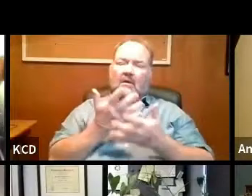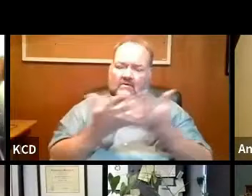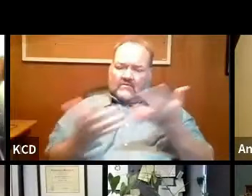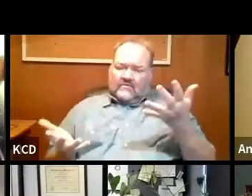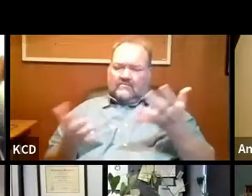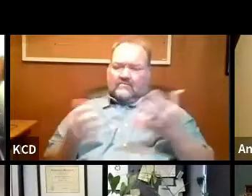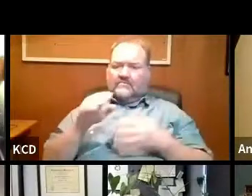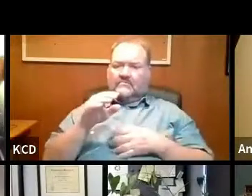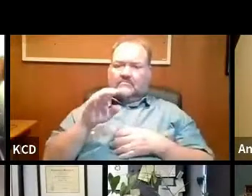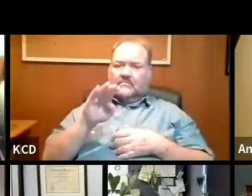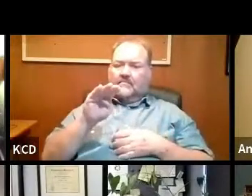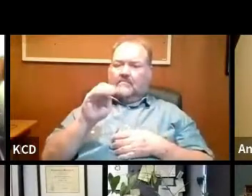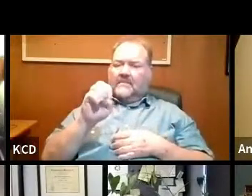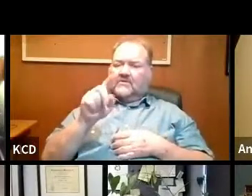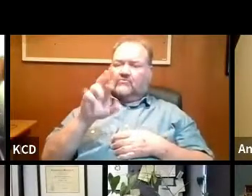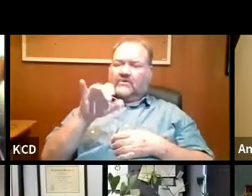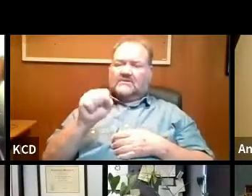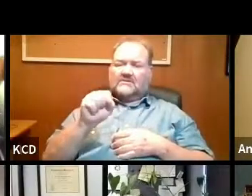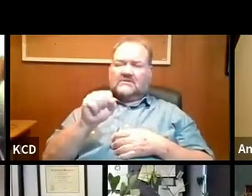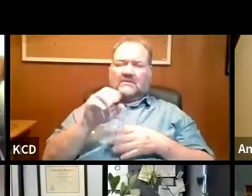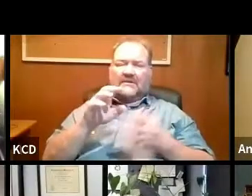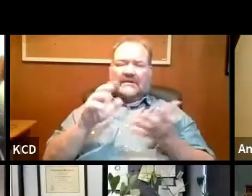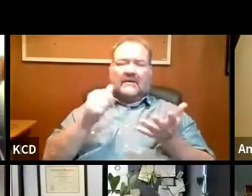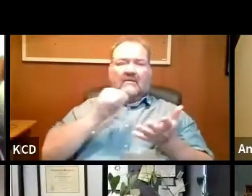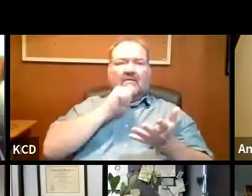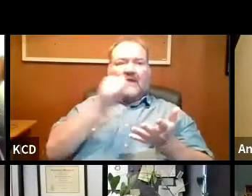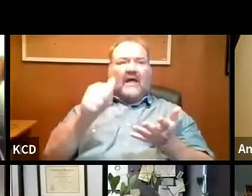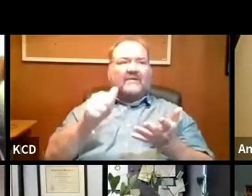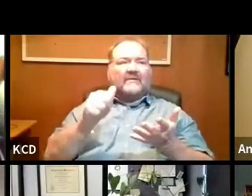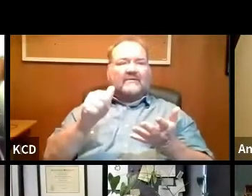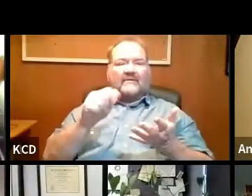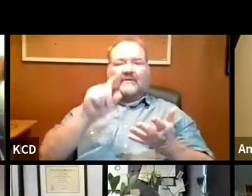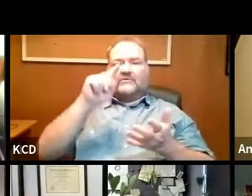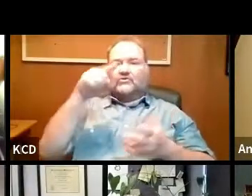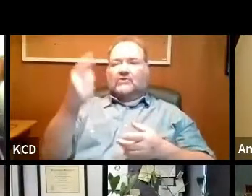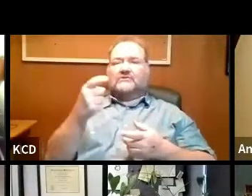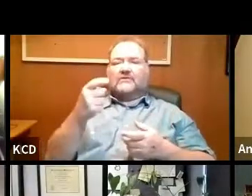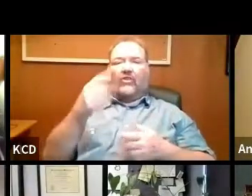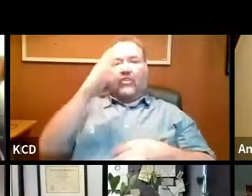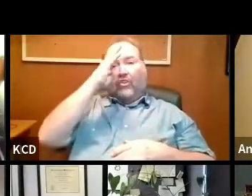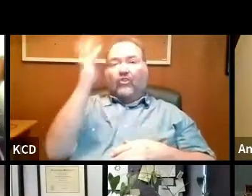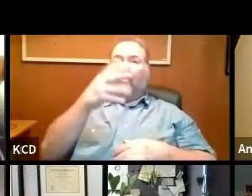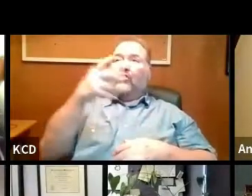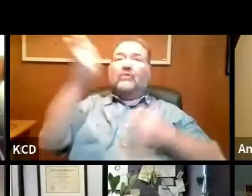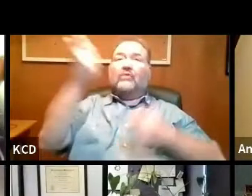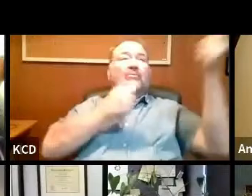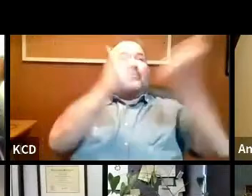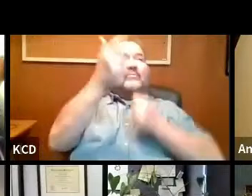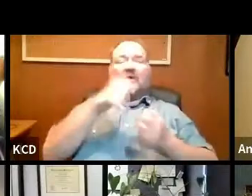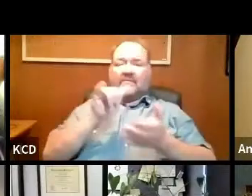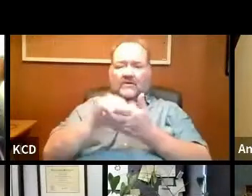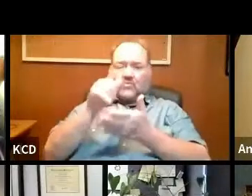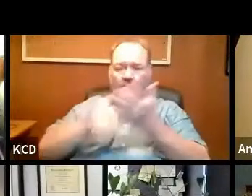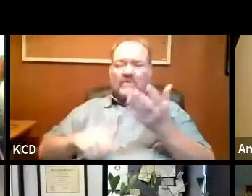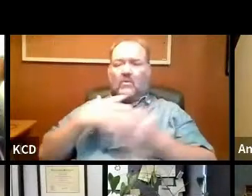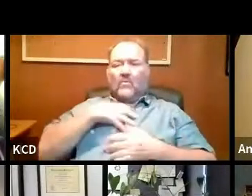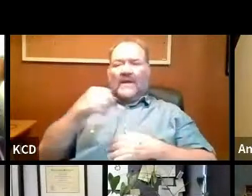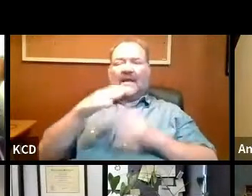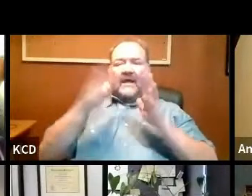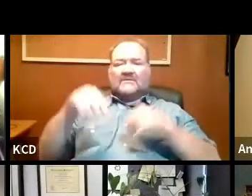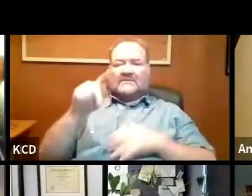these are, it's not like these types of metrics were just pulled out of the air. I mean, this is a lot of what the White House Task Force and